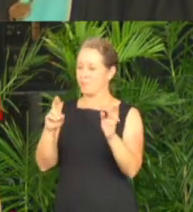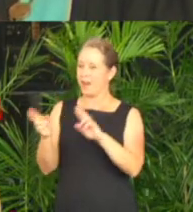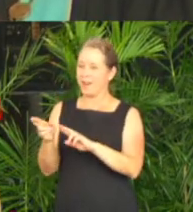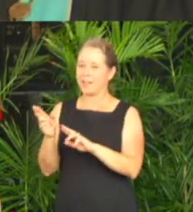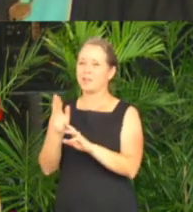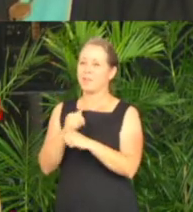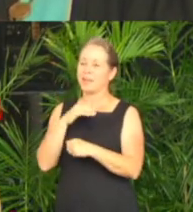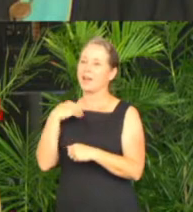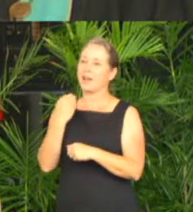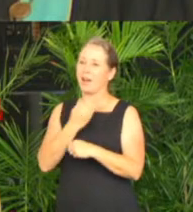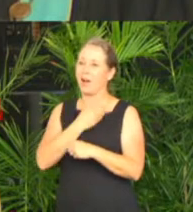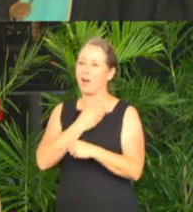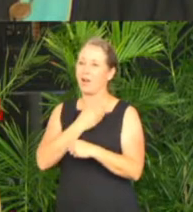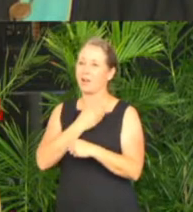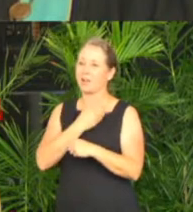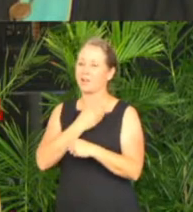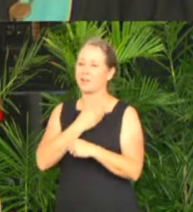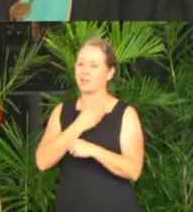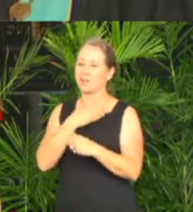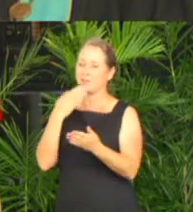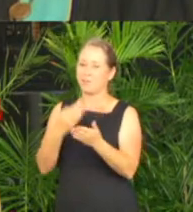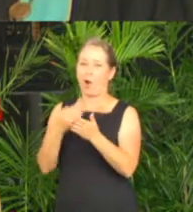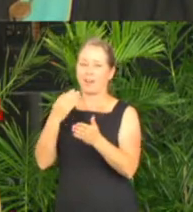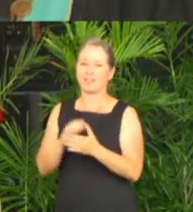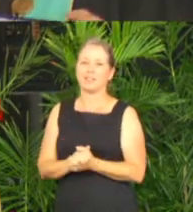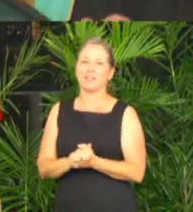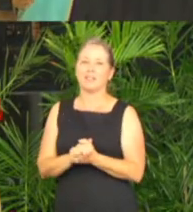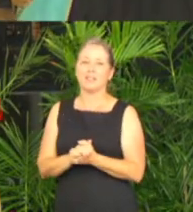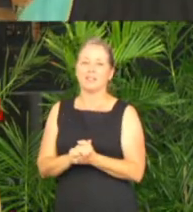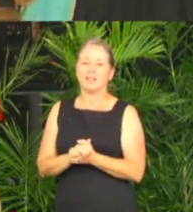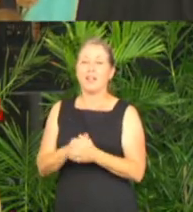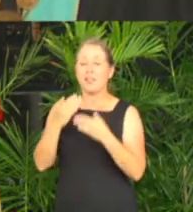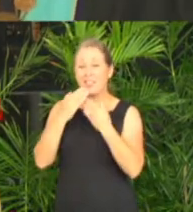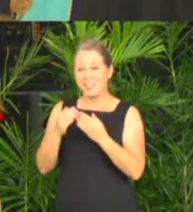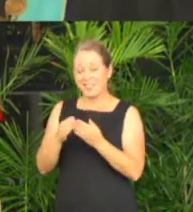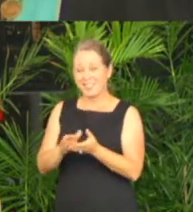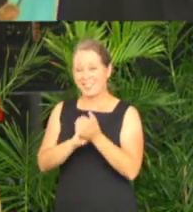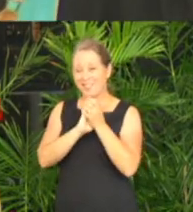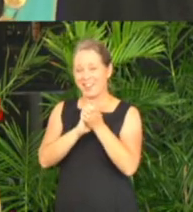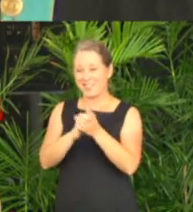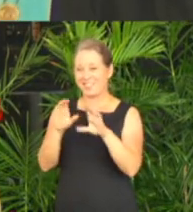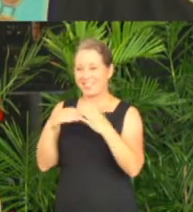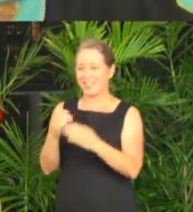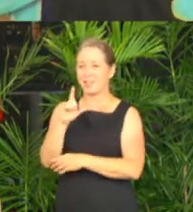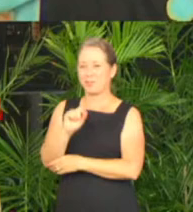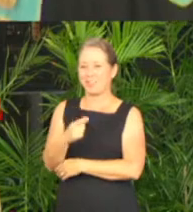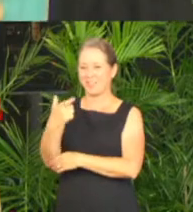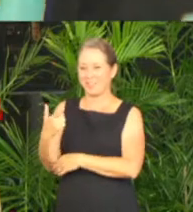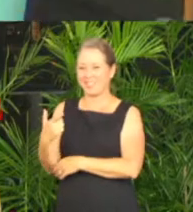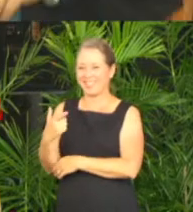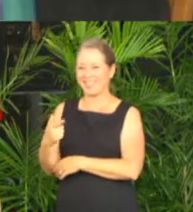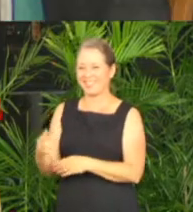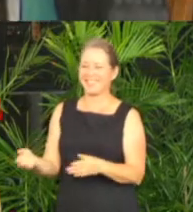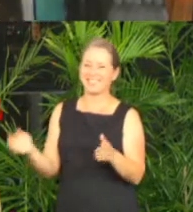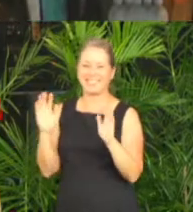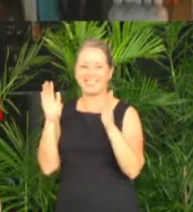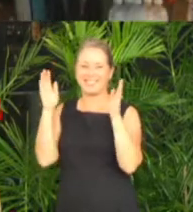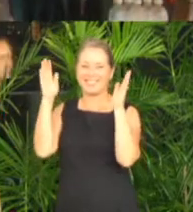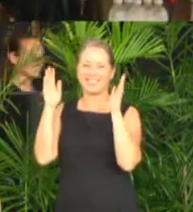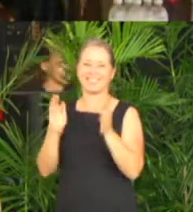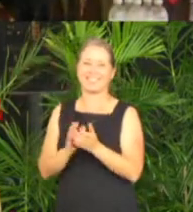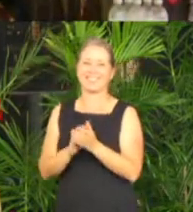make our mark. Thank you, and congratulations, class of 2021.